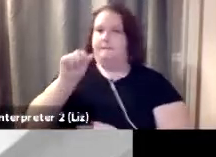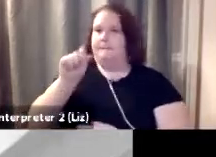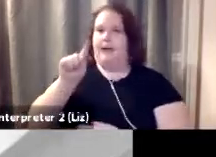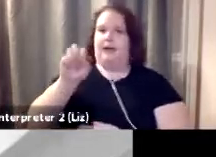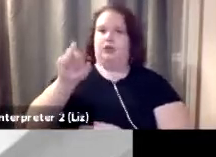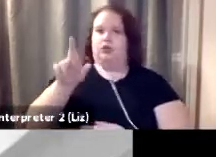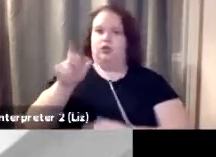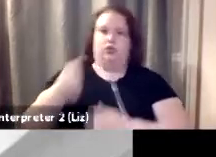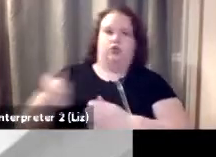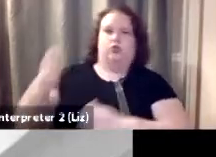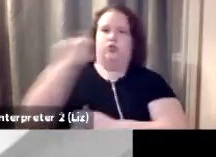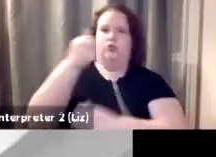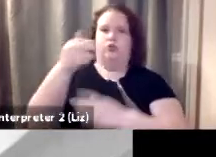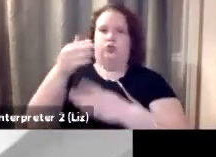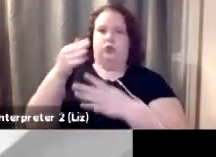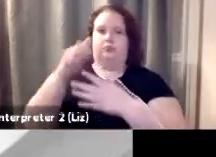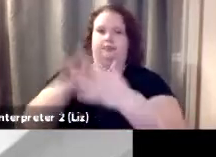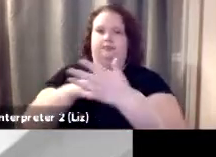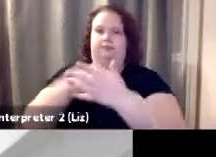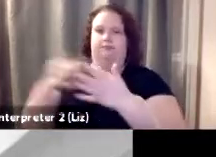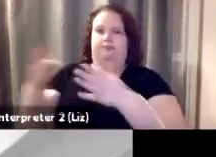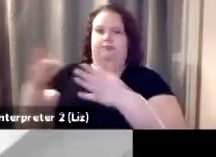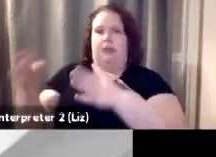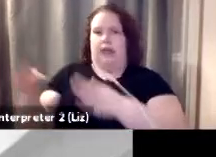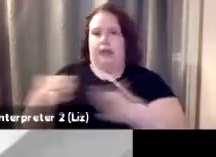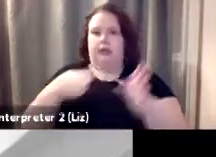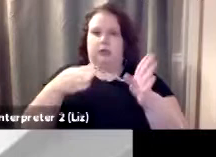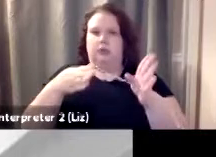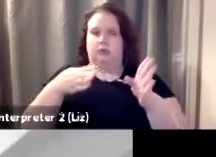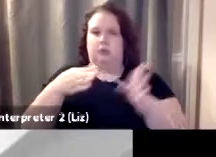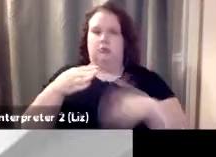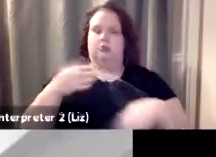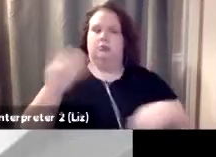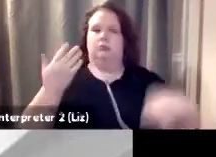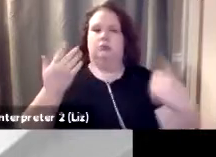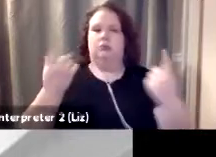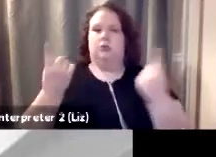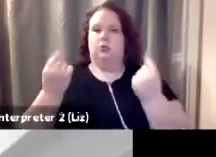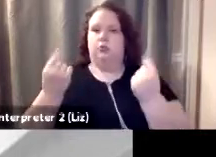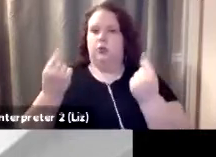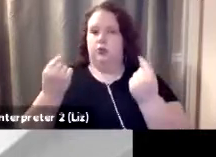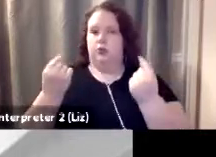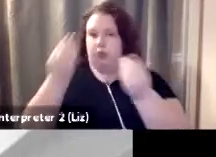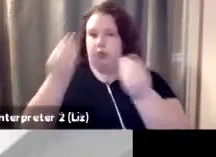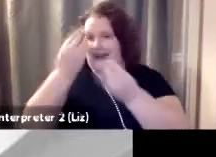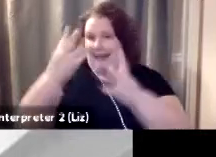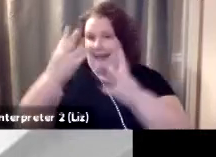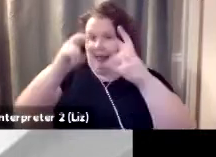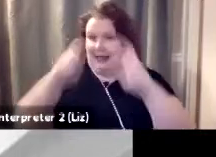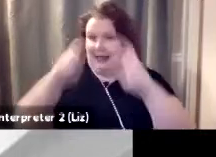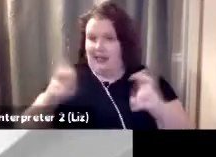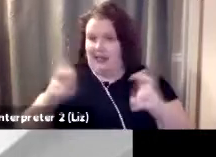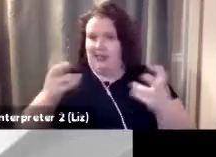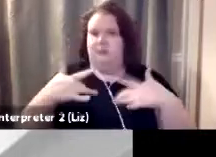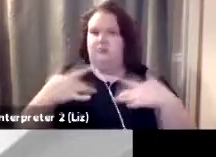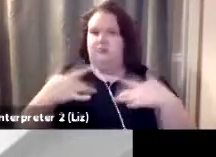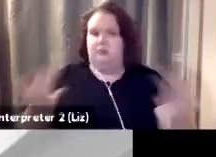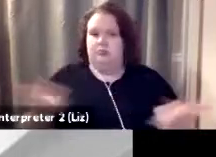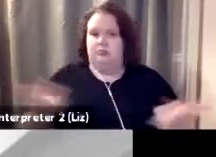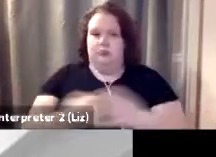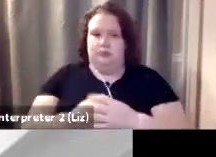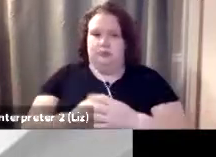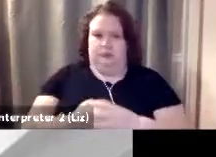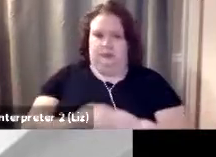is going to take us from where we are today and how do we move forward? What is the data we want to analyze? So we want to put on that, those big picture thoughts,